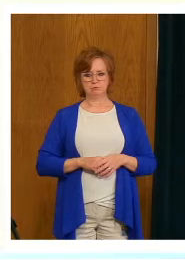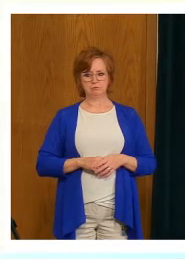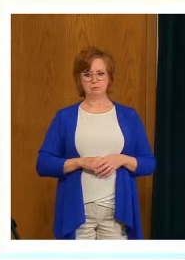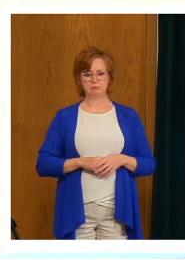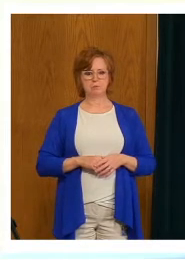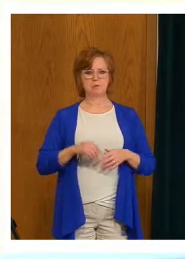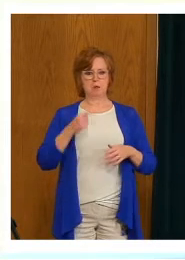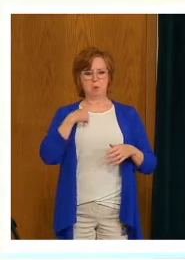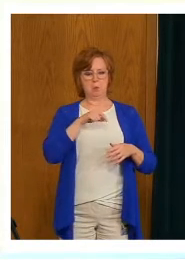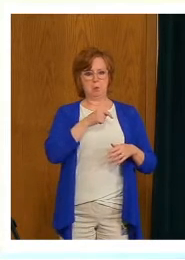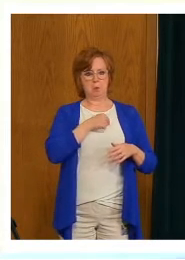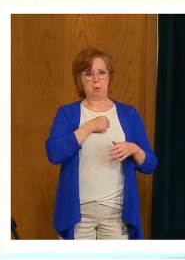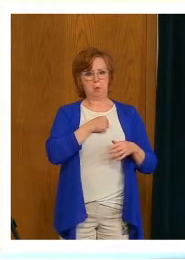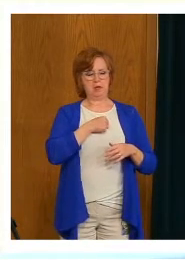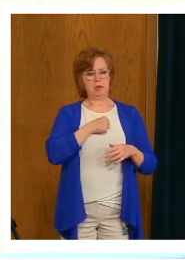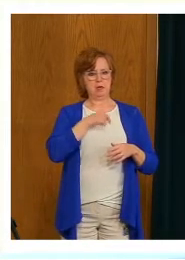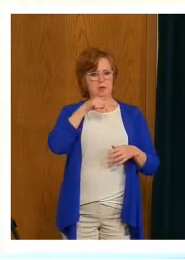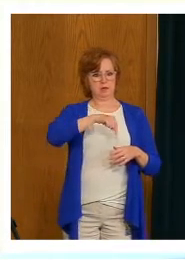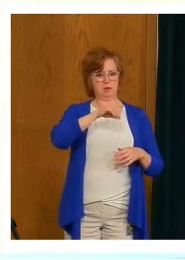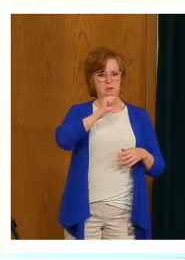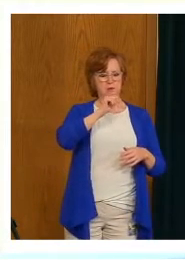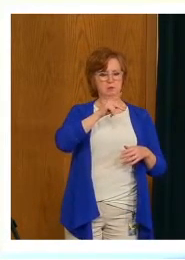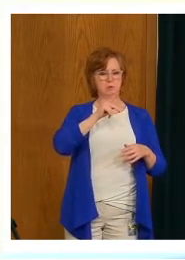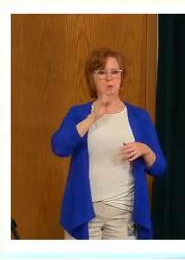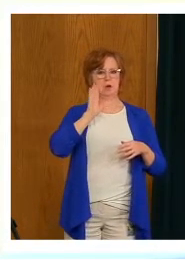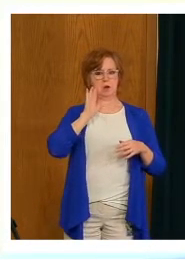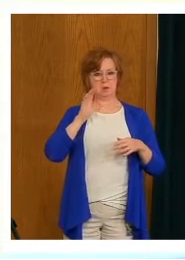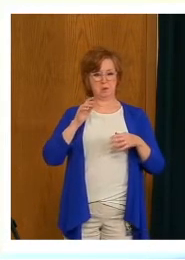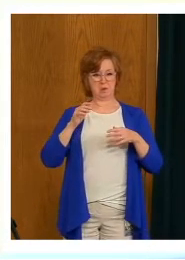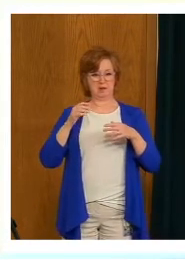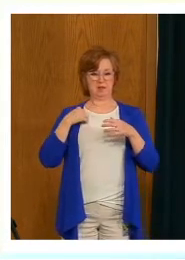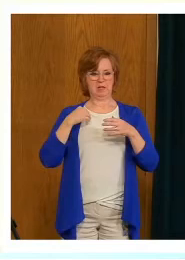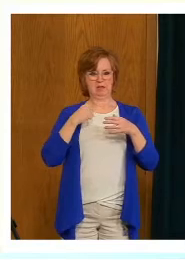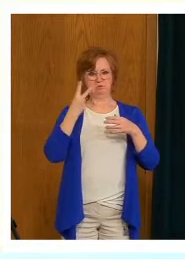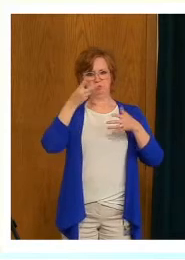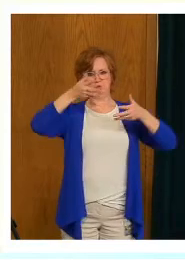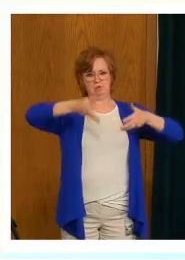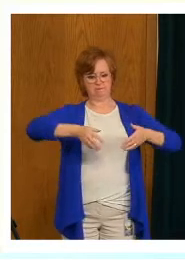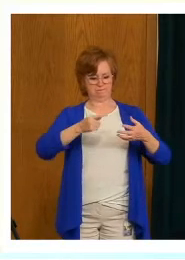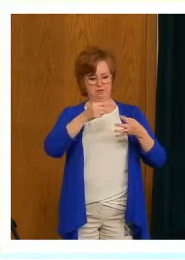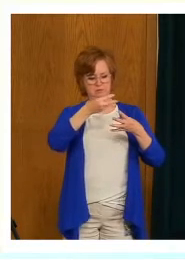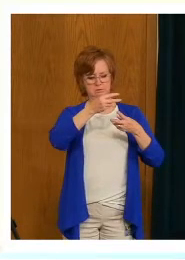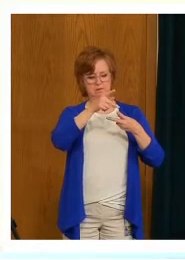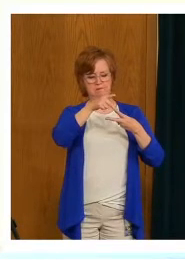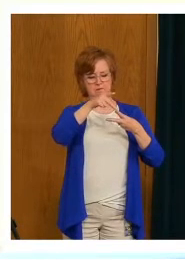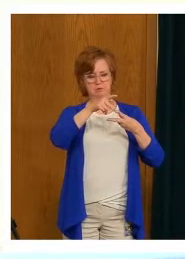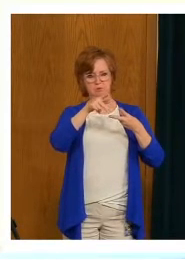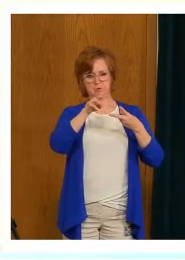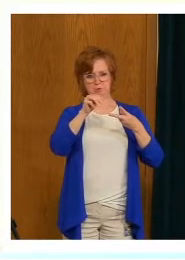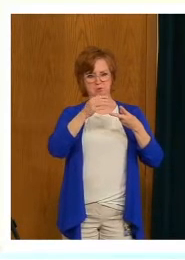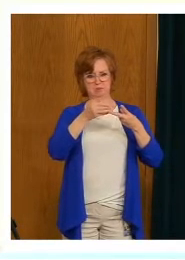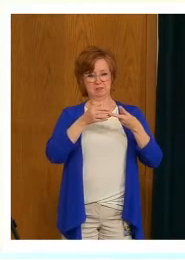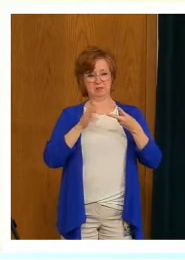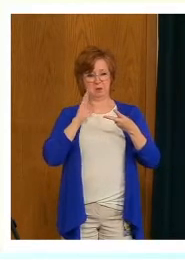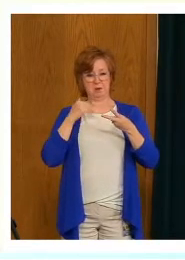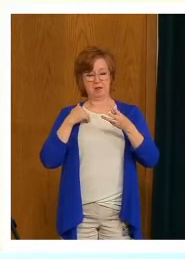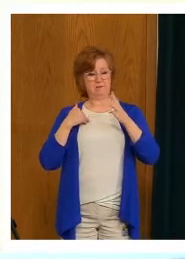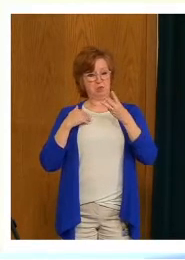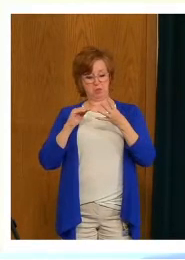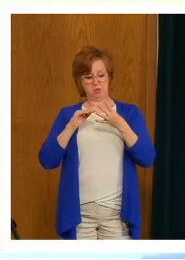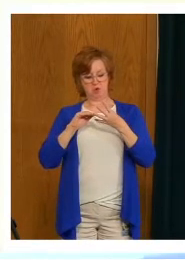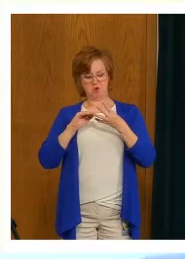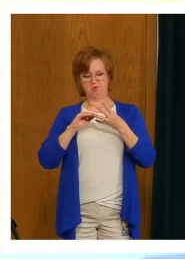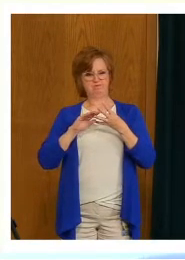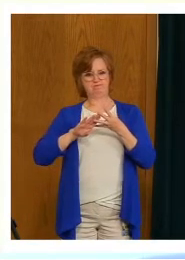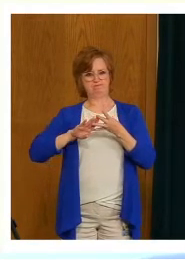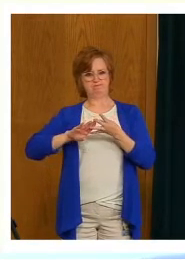in Saskatchewan and most of Canada, with Pfizer and Moderna, both remaining first doses and remaining second